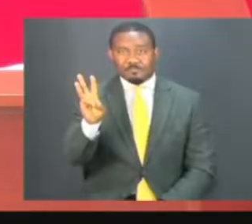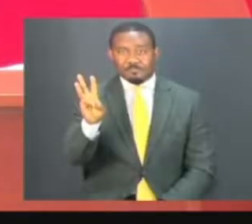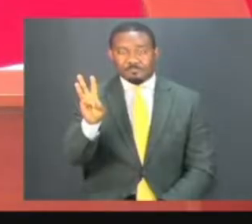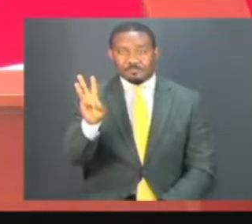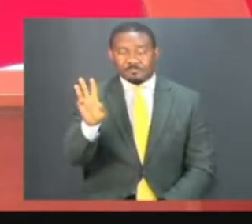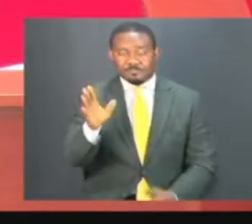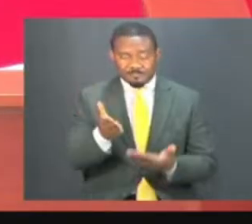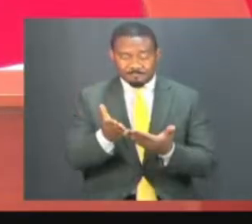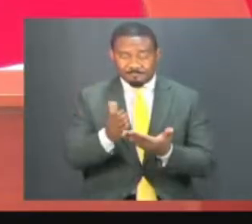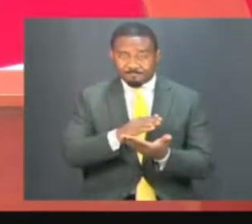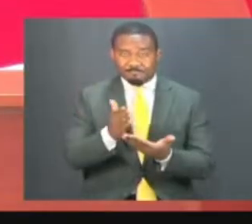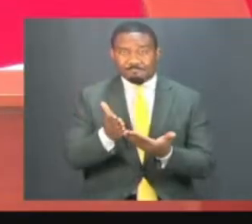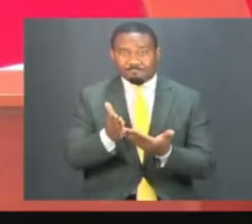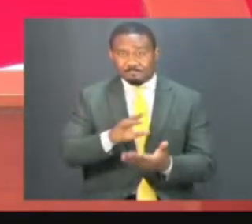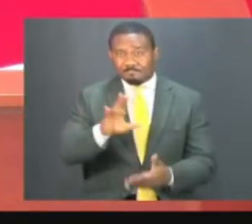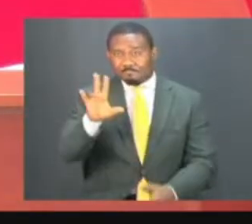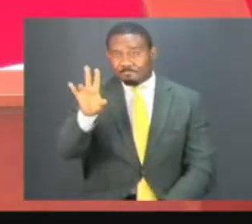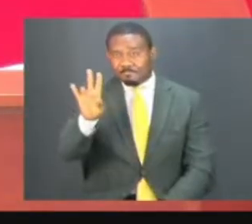Page 7.